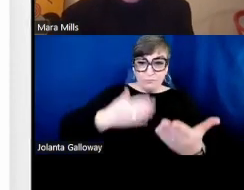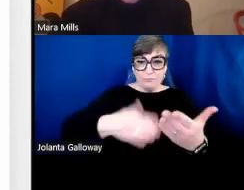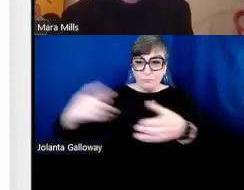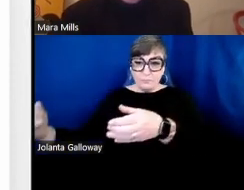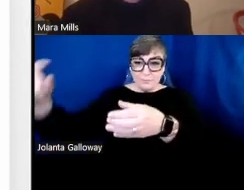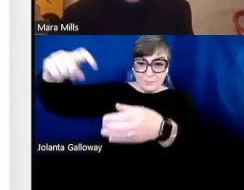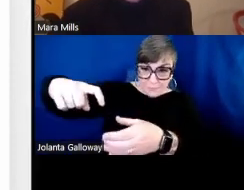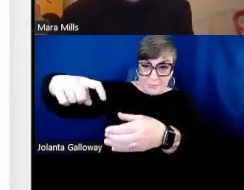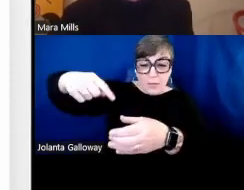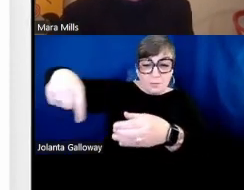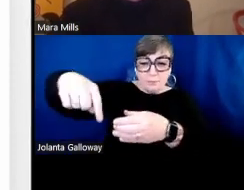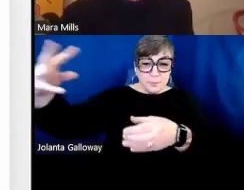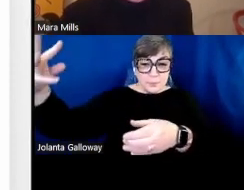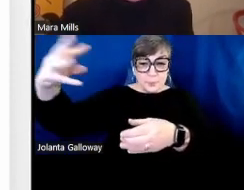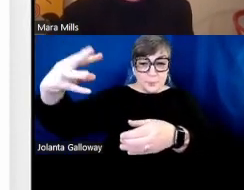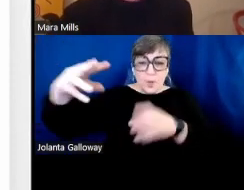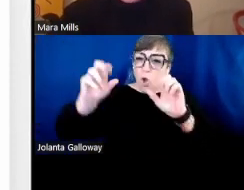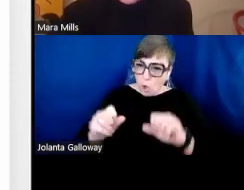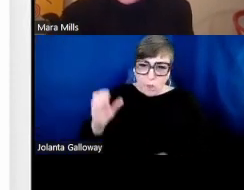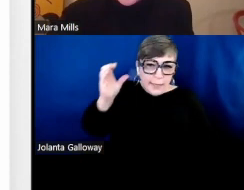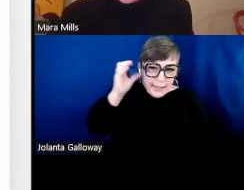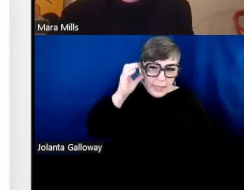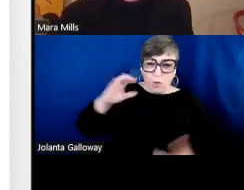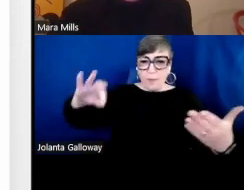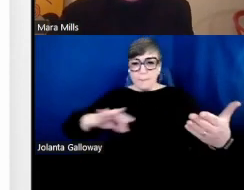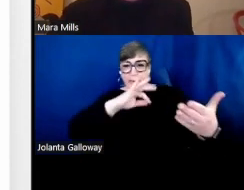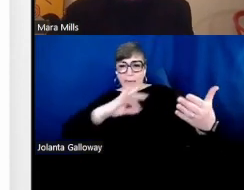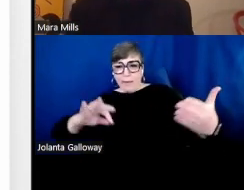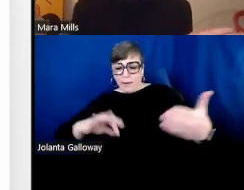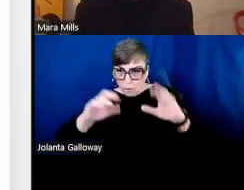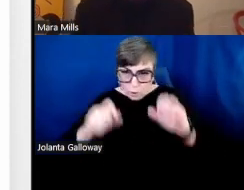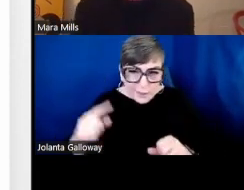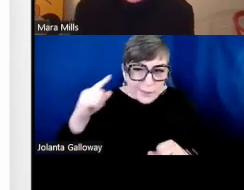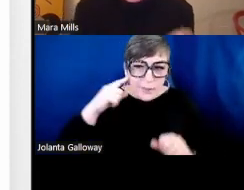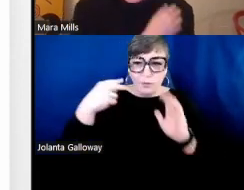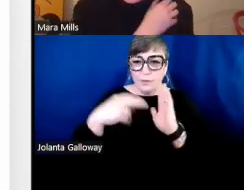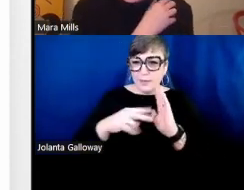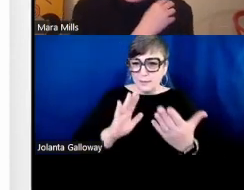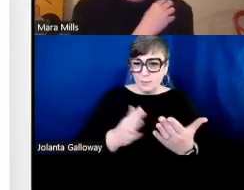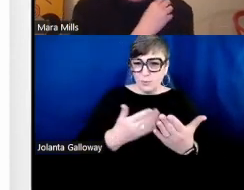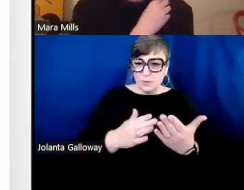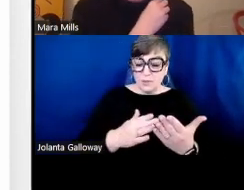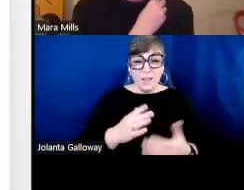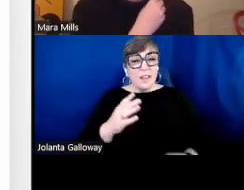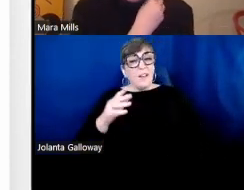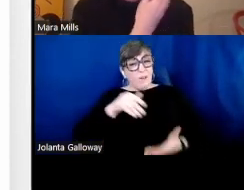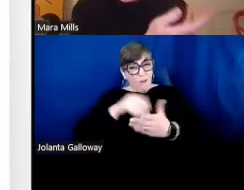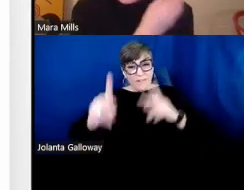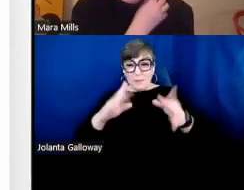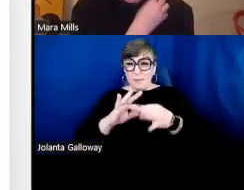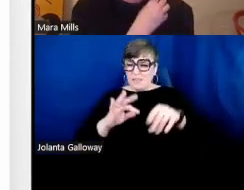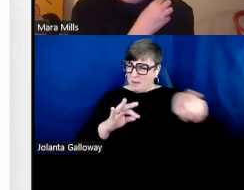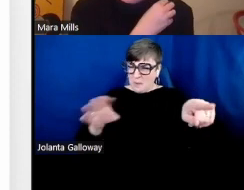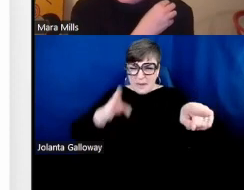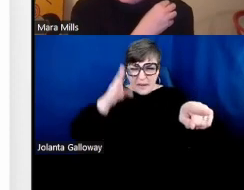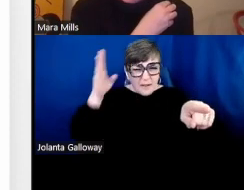it is often also said that edison never used an electrical hearing aid himself but in his